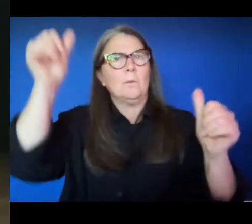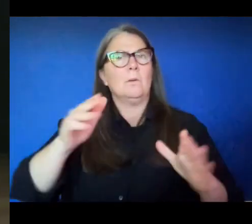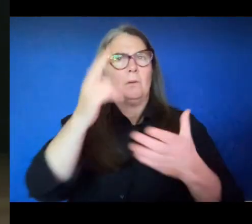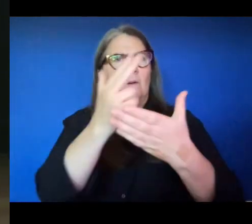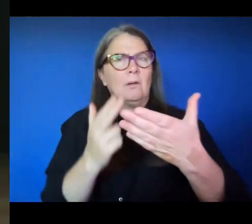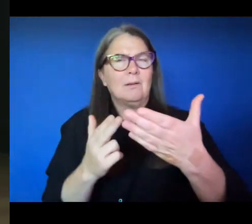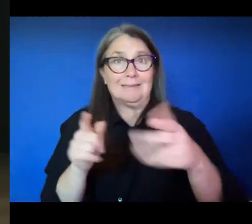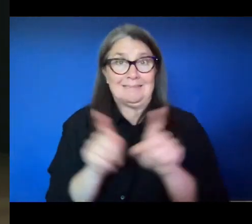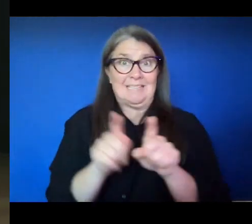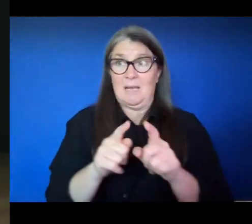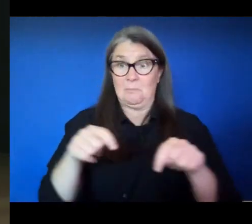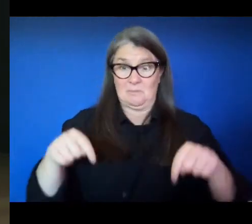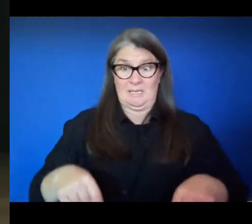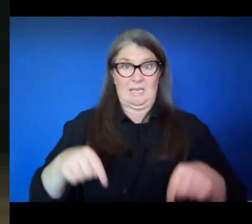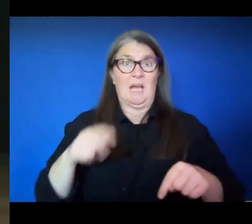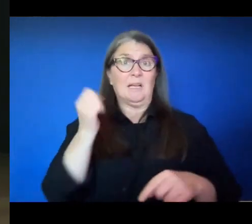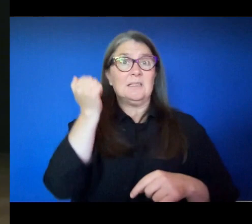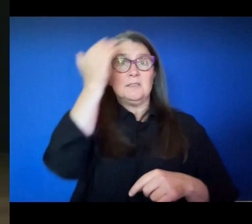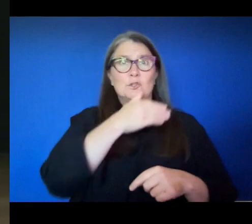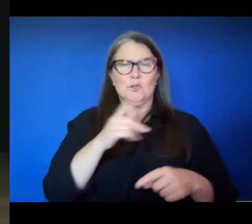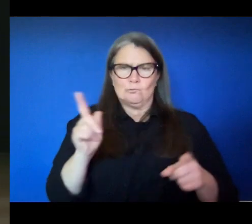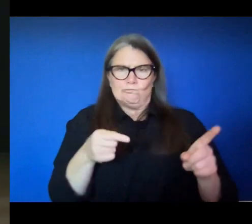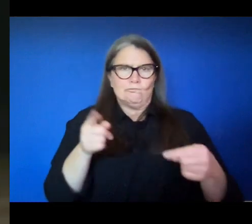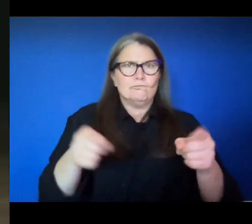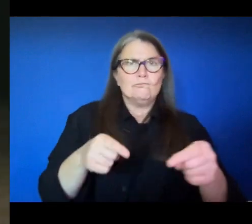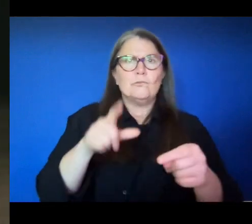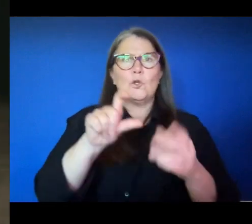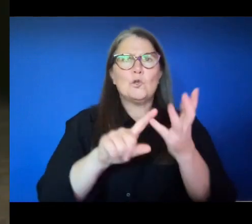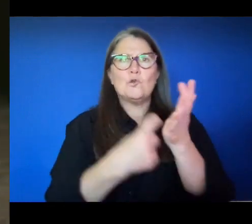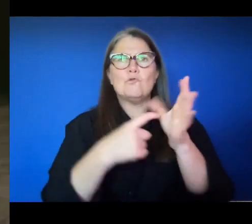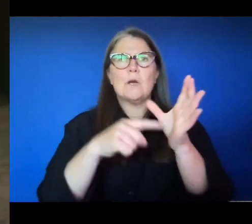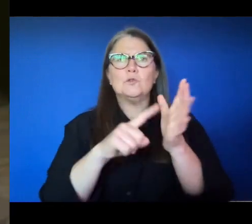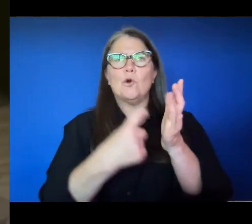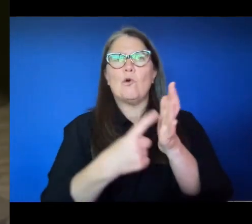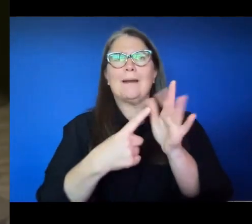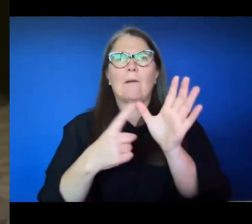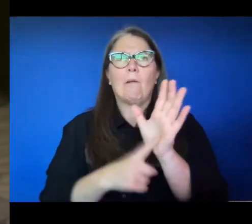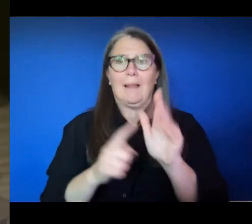here. So we have some amazing First Nations people on staff.